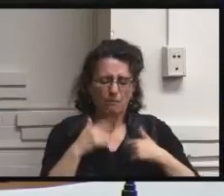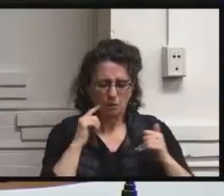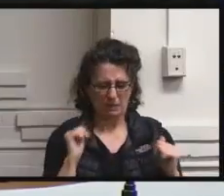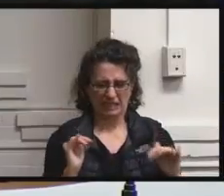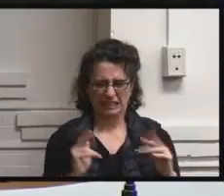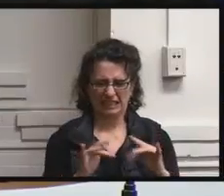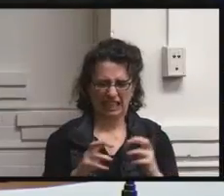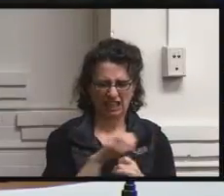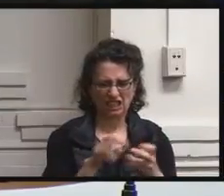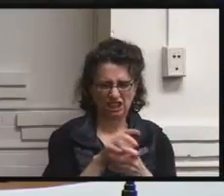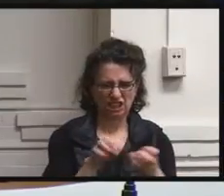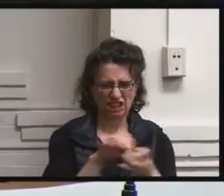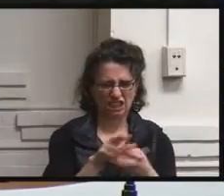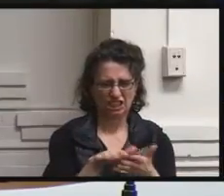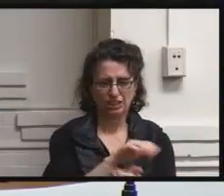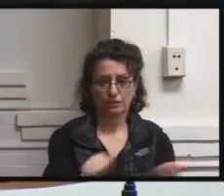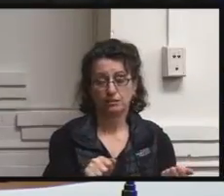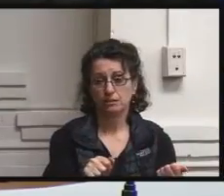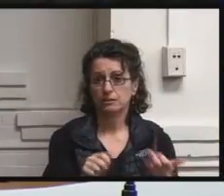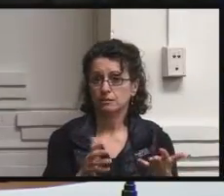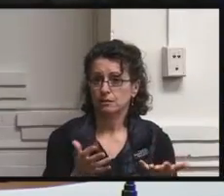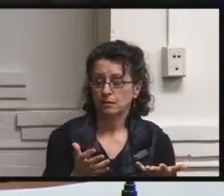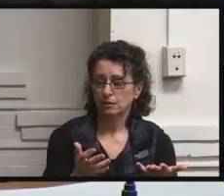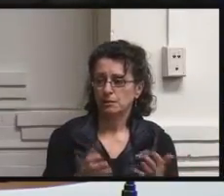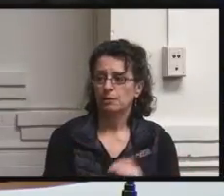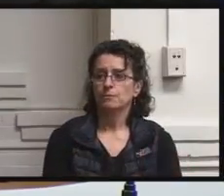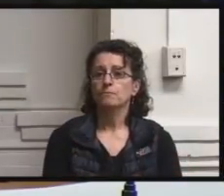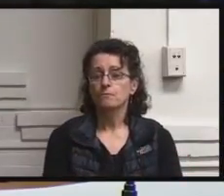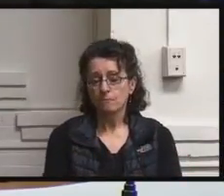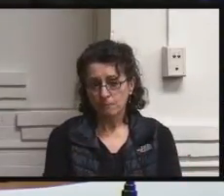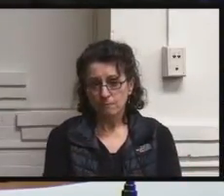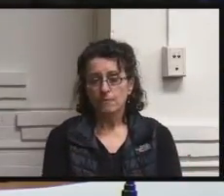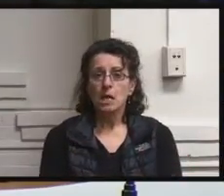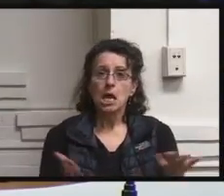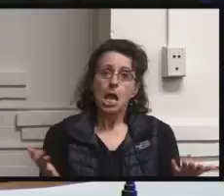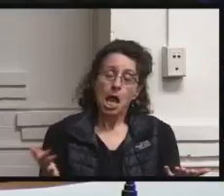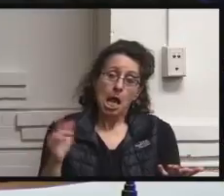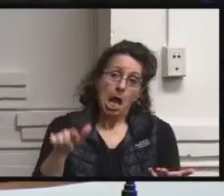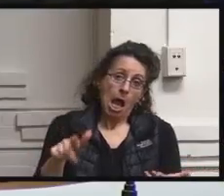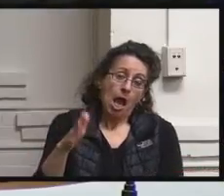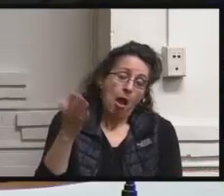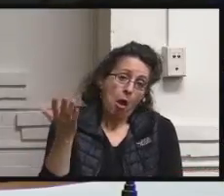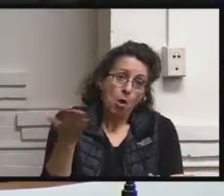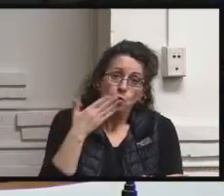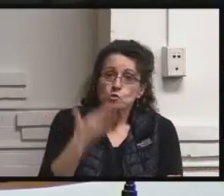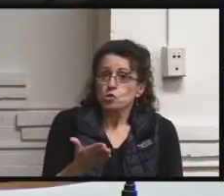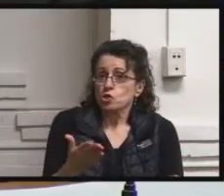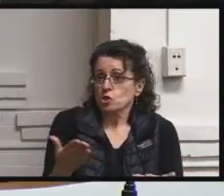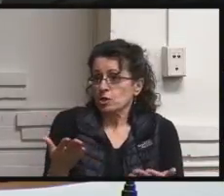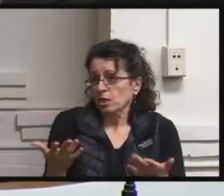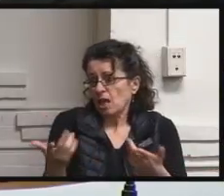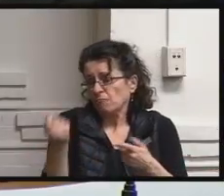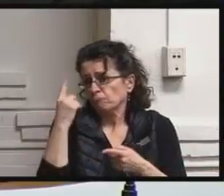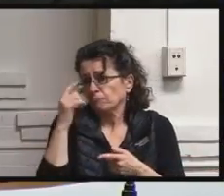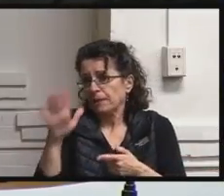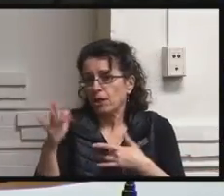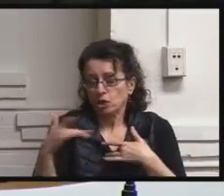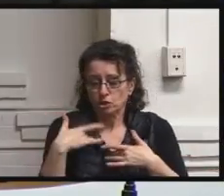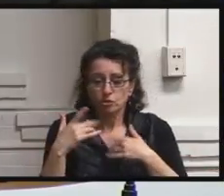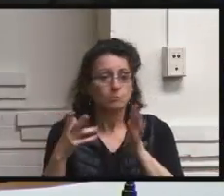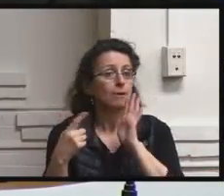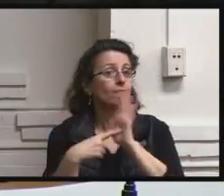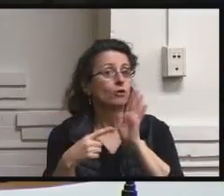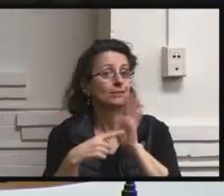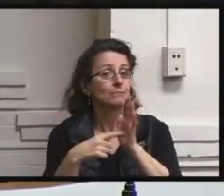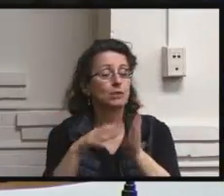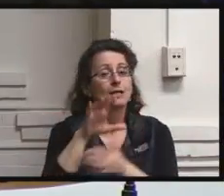reason that we believe it actually is a viable option for the board to consider, is that compost material would still